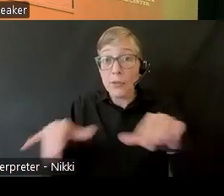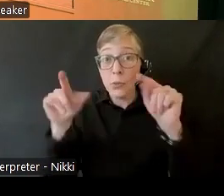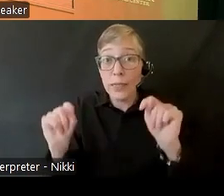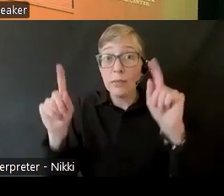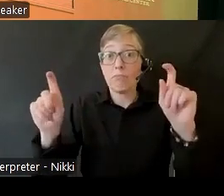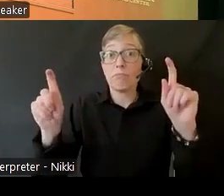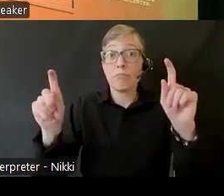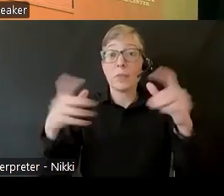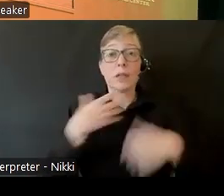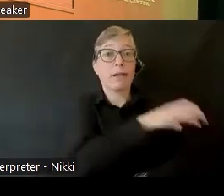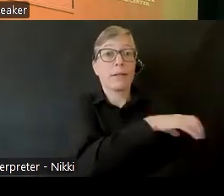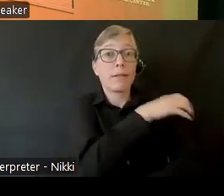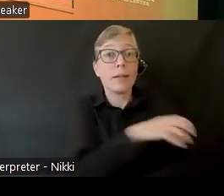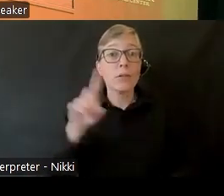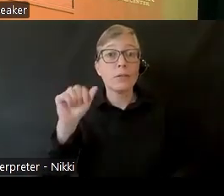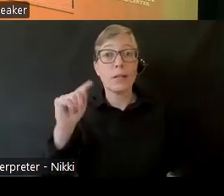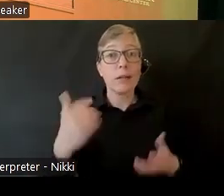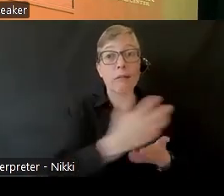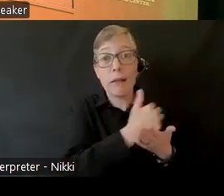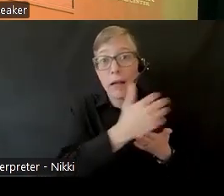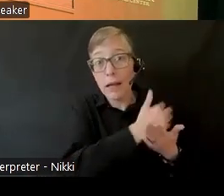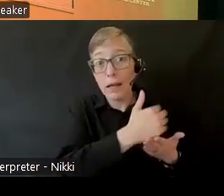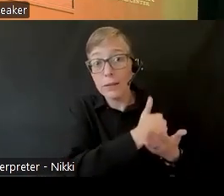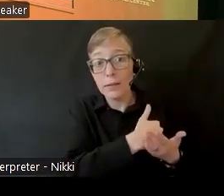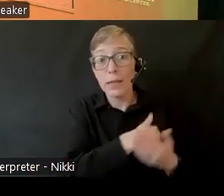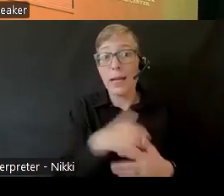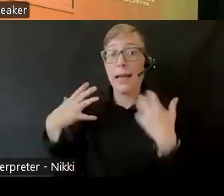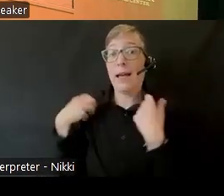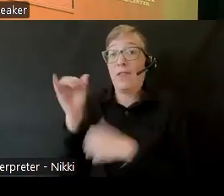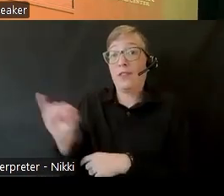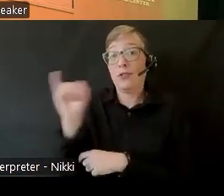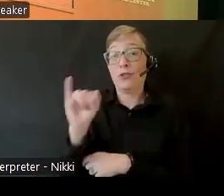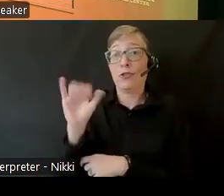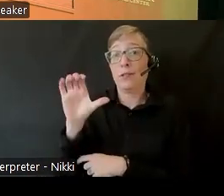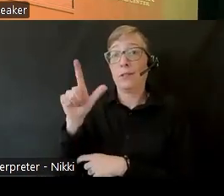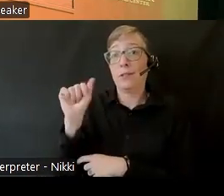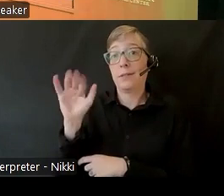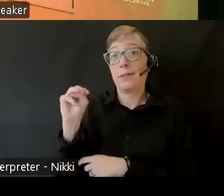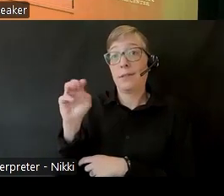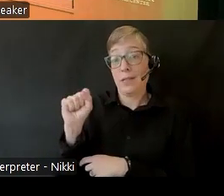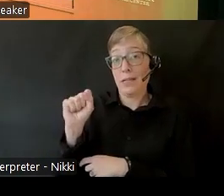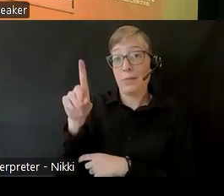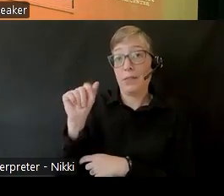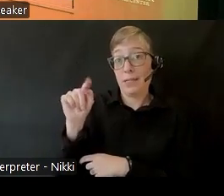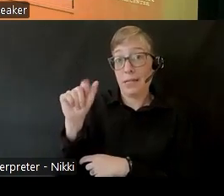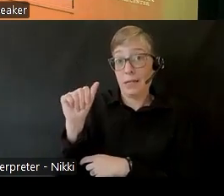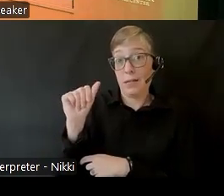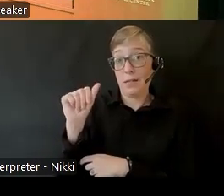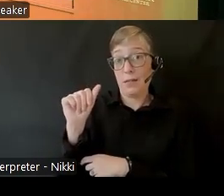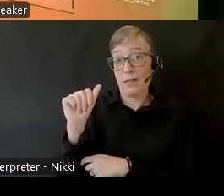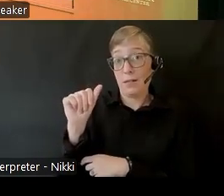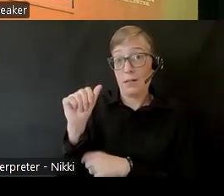collect clinical data and health insurance claims data, which captures the cost of care, marry them together,